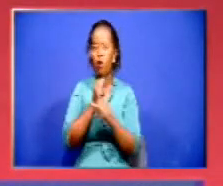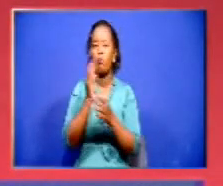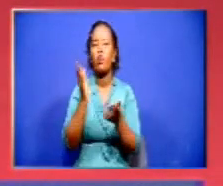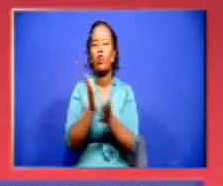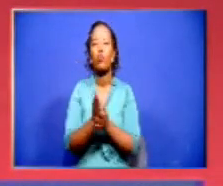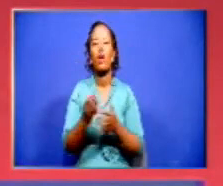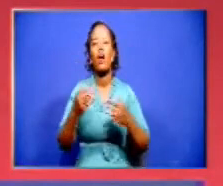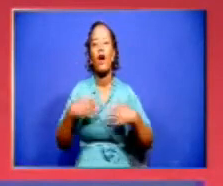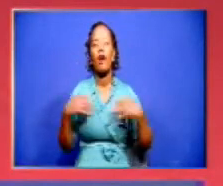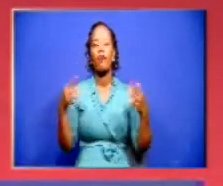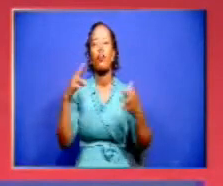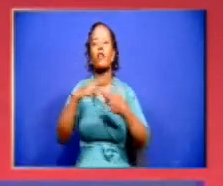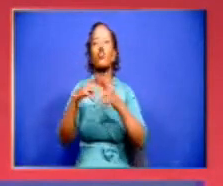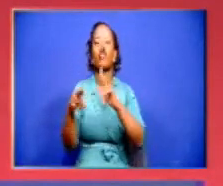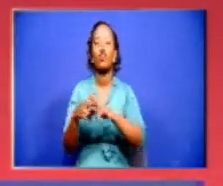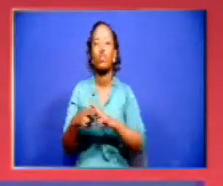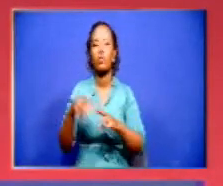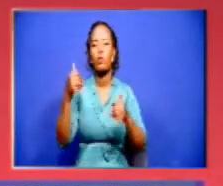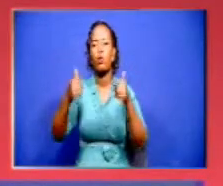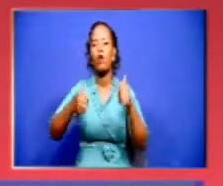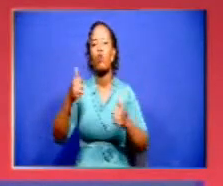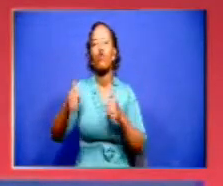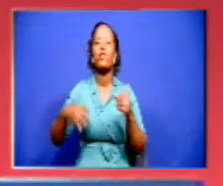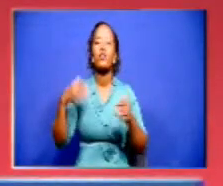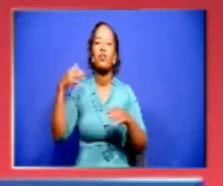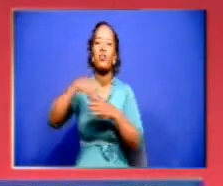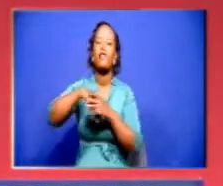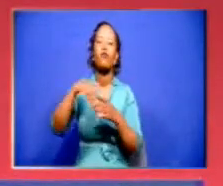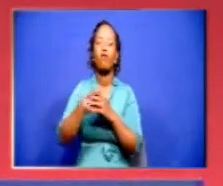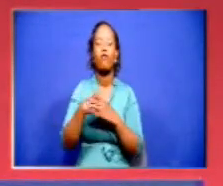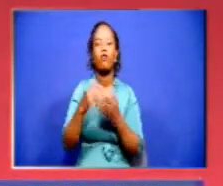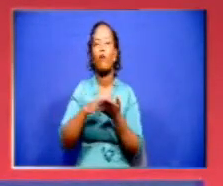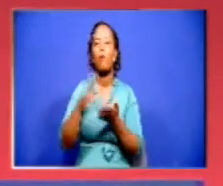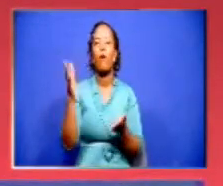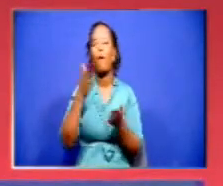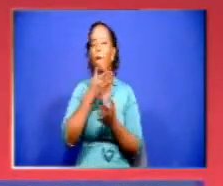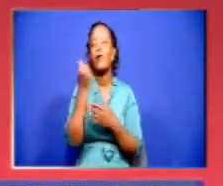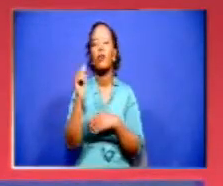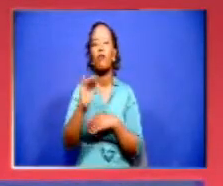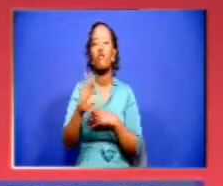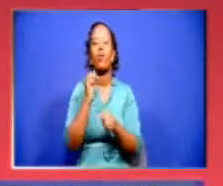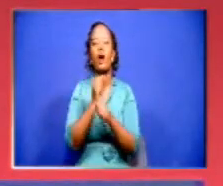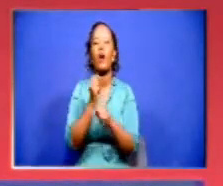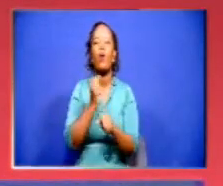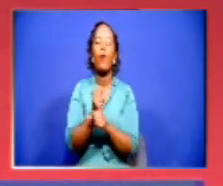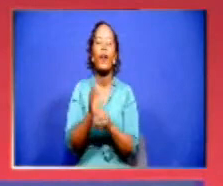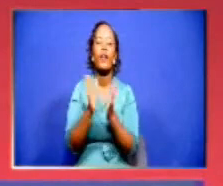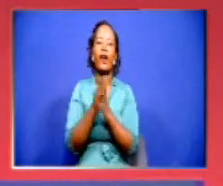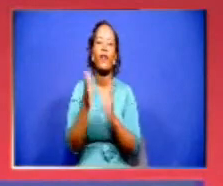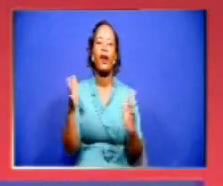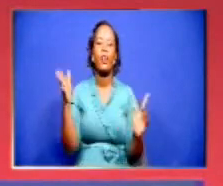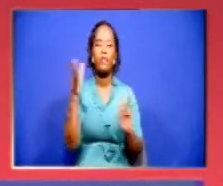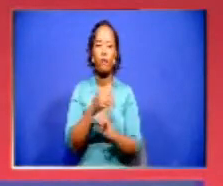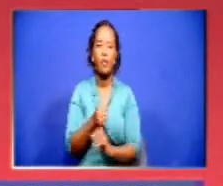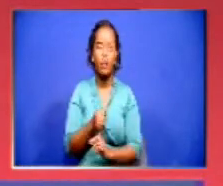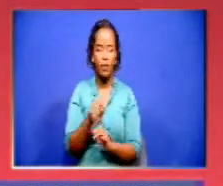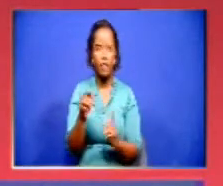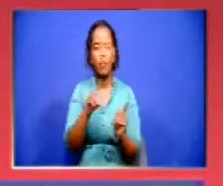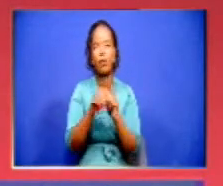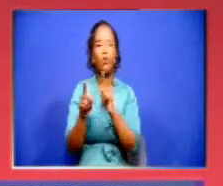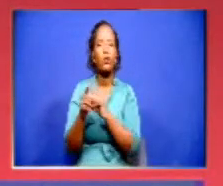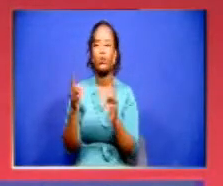of a relationship that carries the better part of your projections, the better part of your achievements,